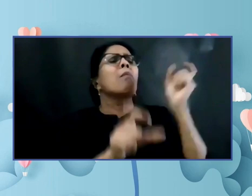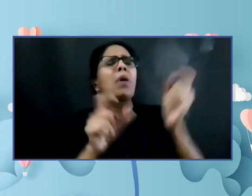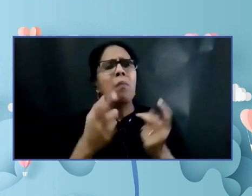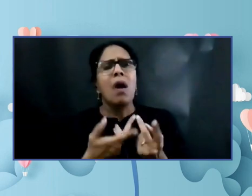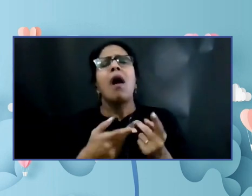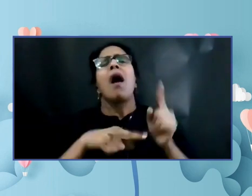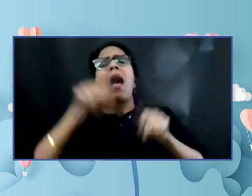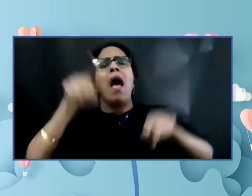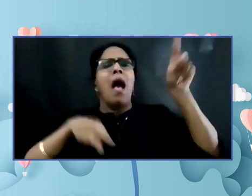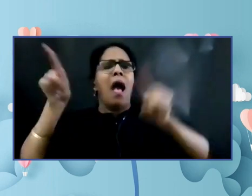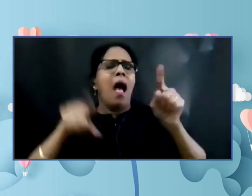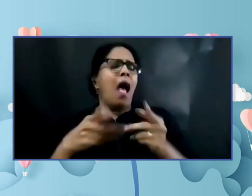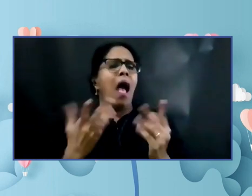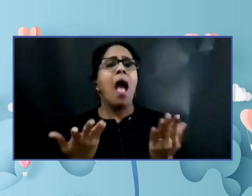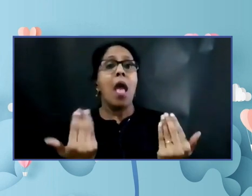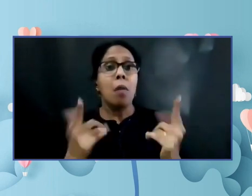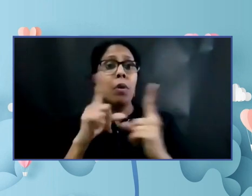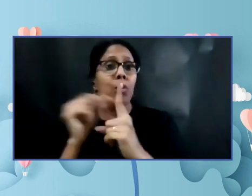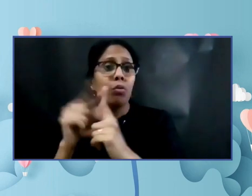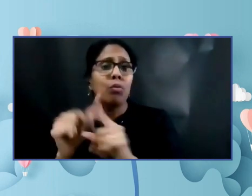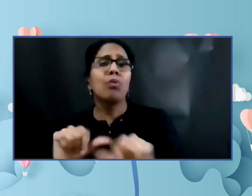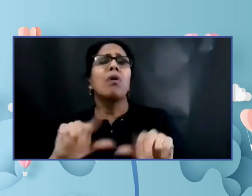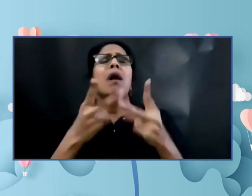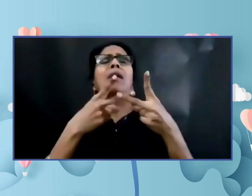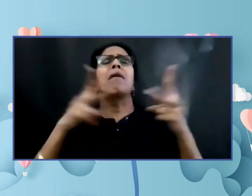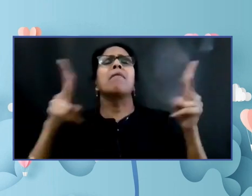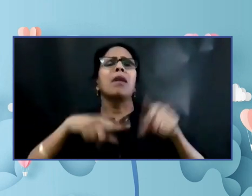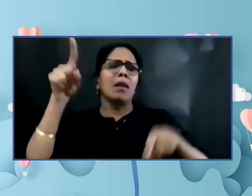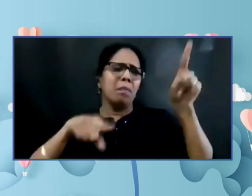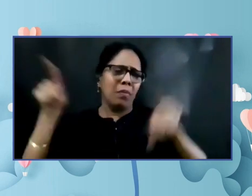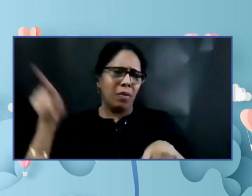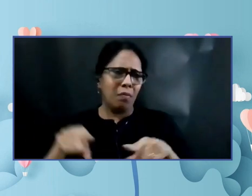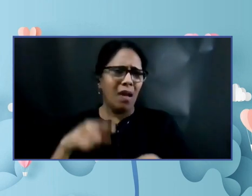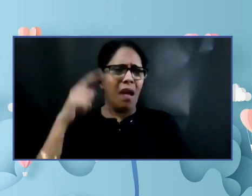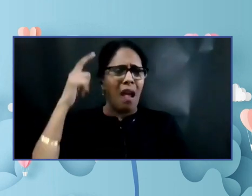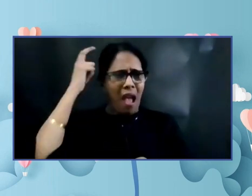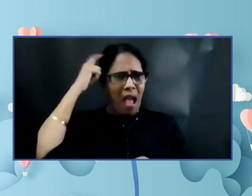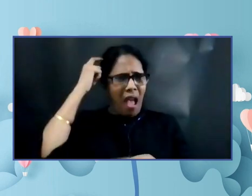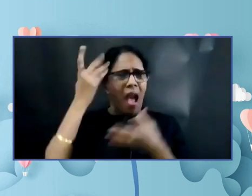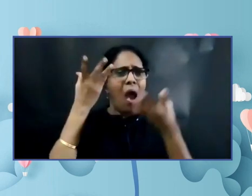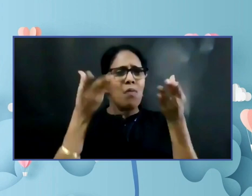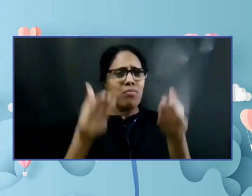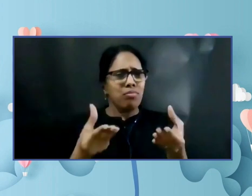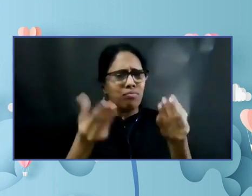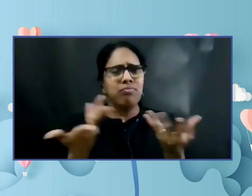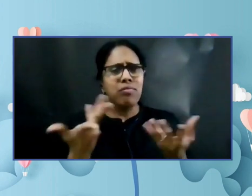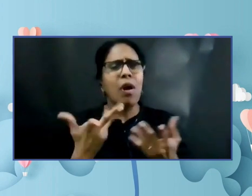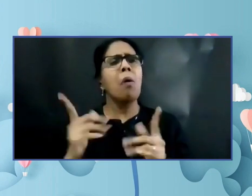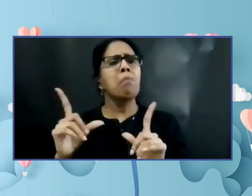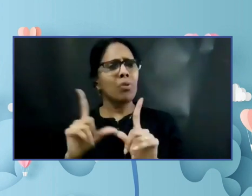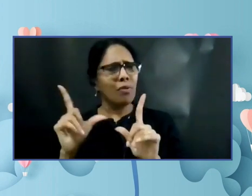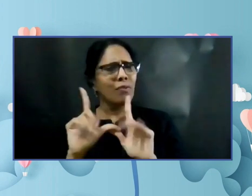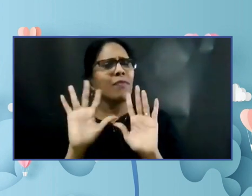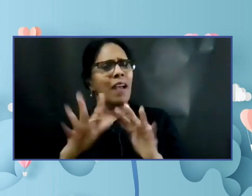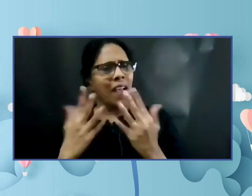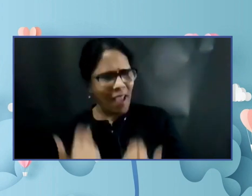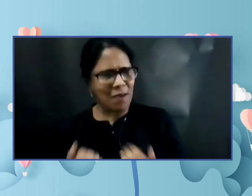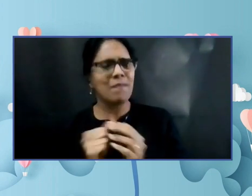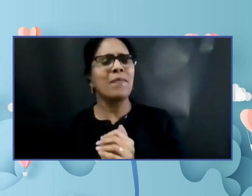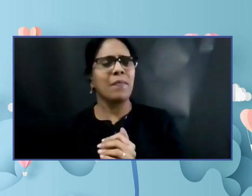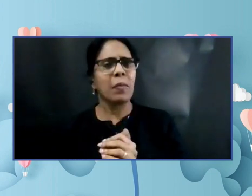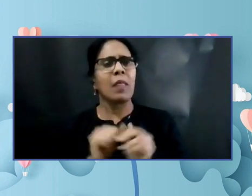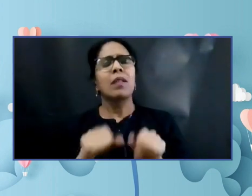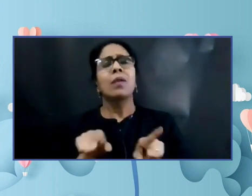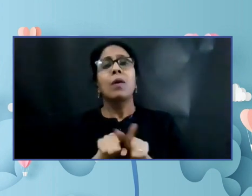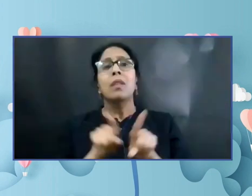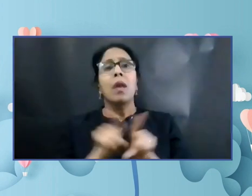abled. The concept of neuroplasticity proves this. And I believe this is more